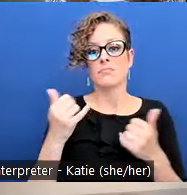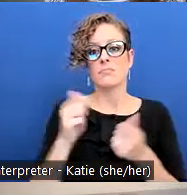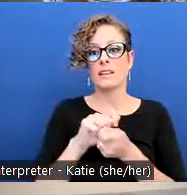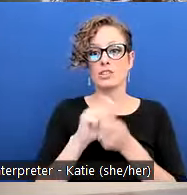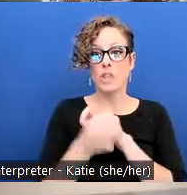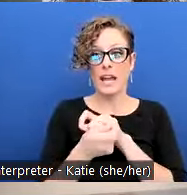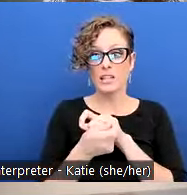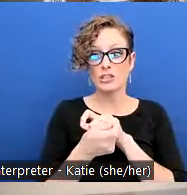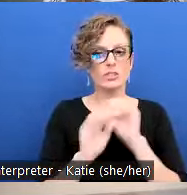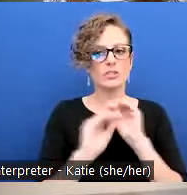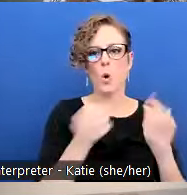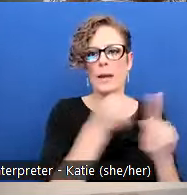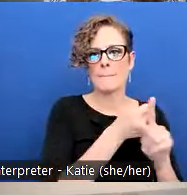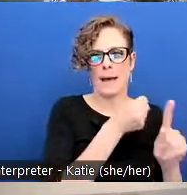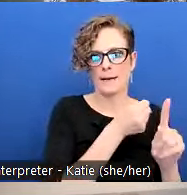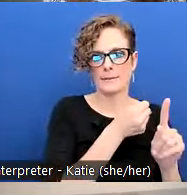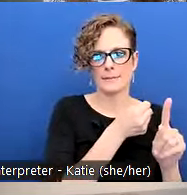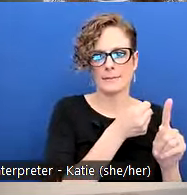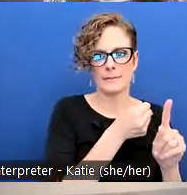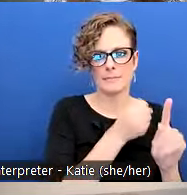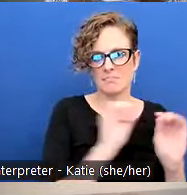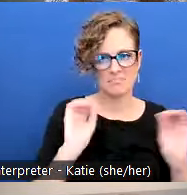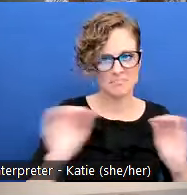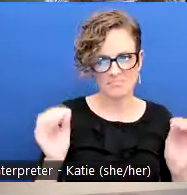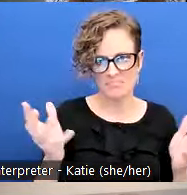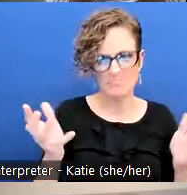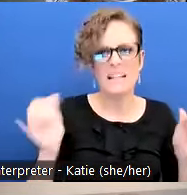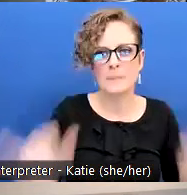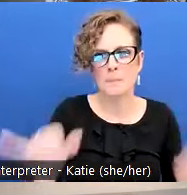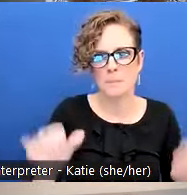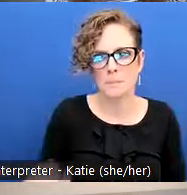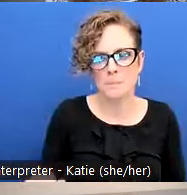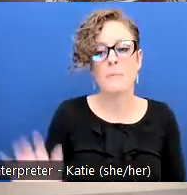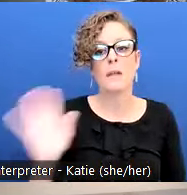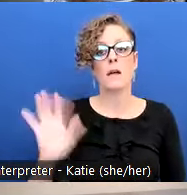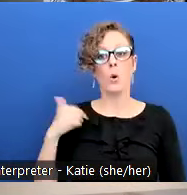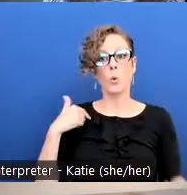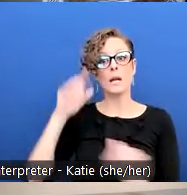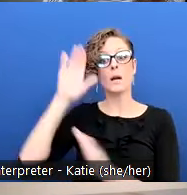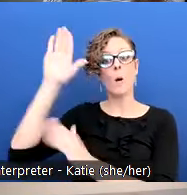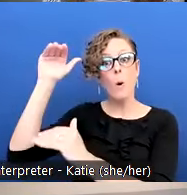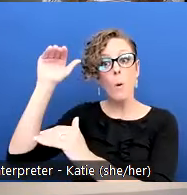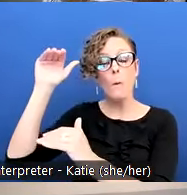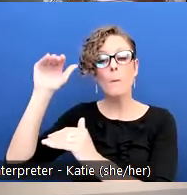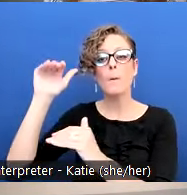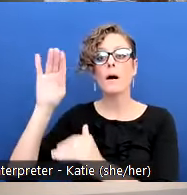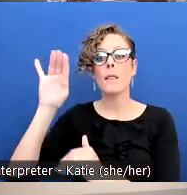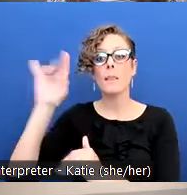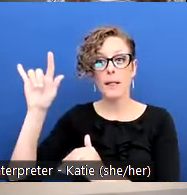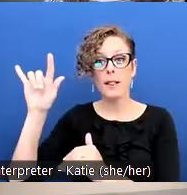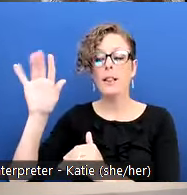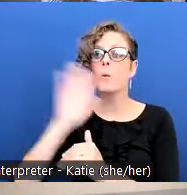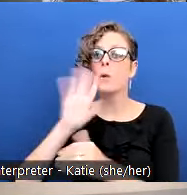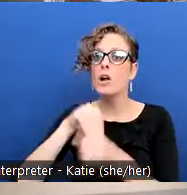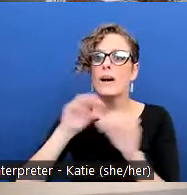reporting. Originally, the hope with this bill was that there would be some clarity around timelines